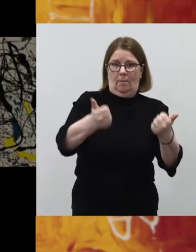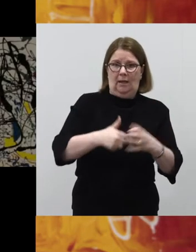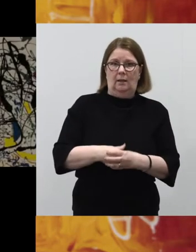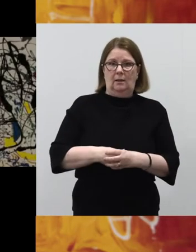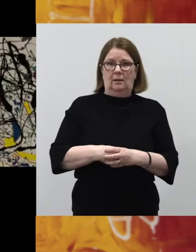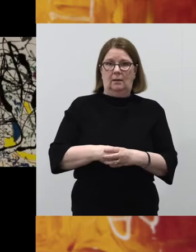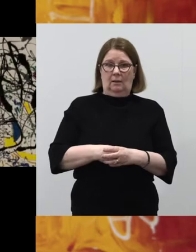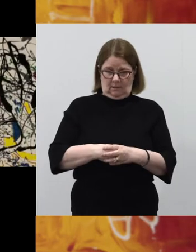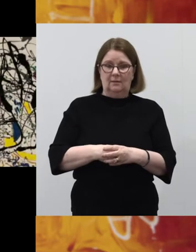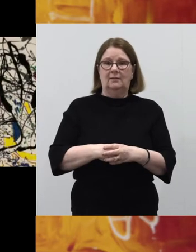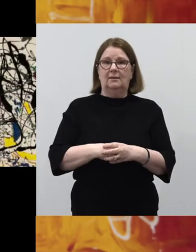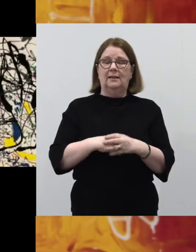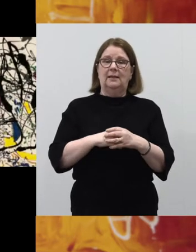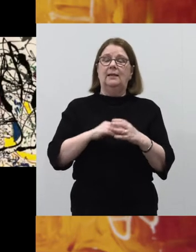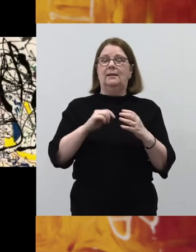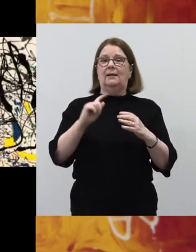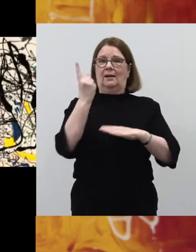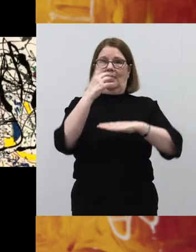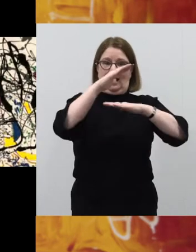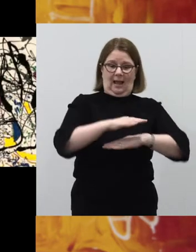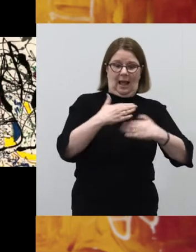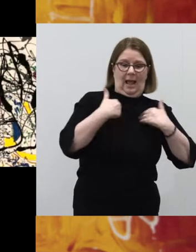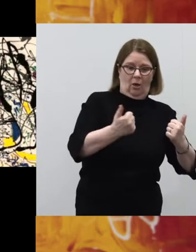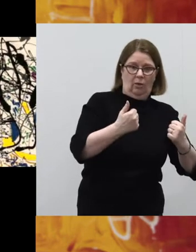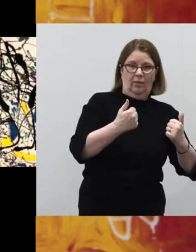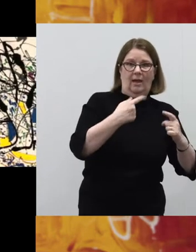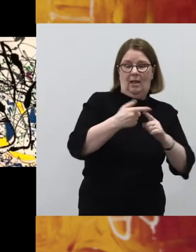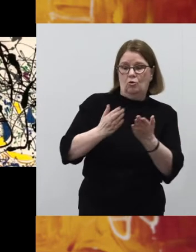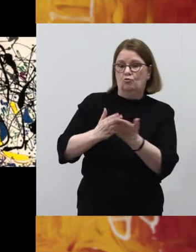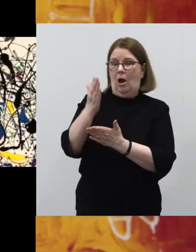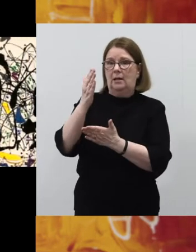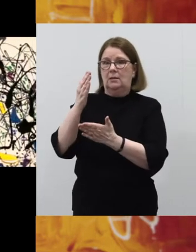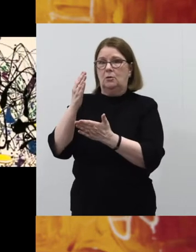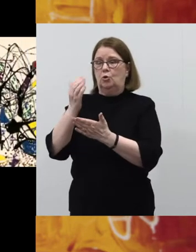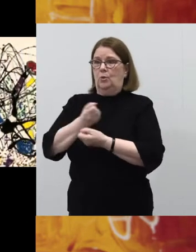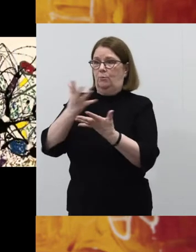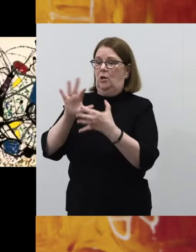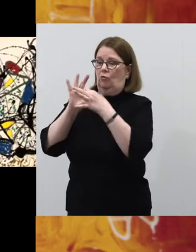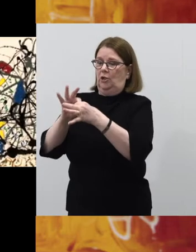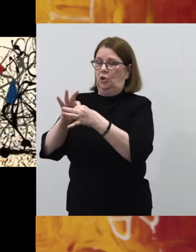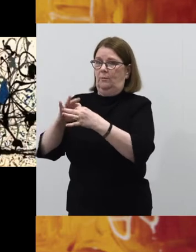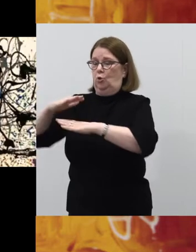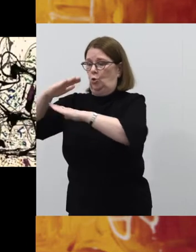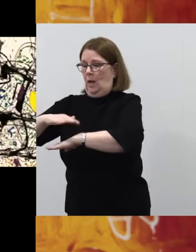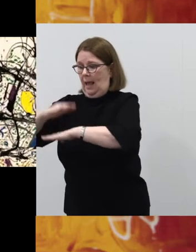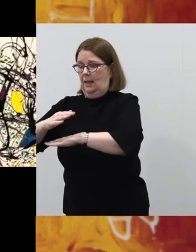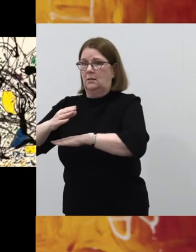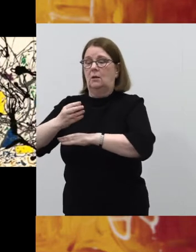on mindfulness. Because it accesses and engages different parts of the brain through conscious